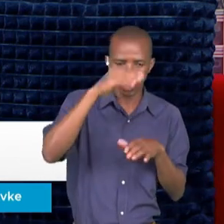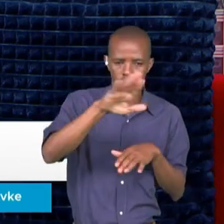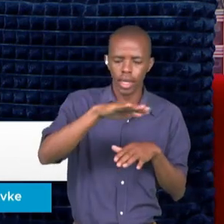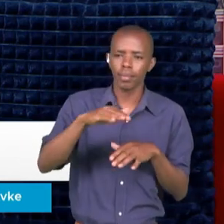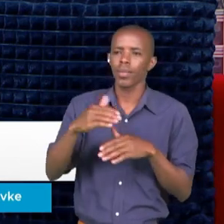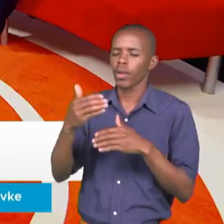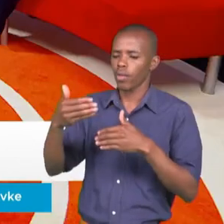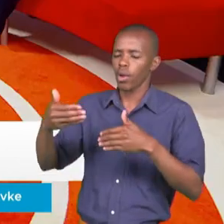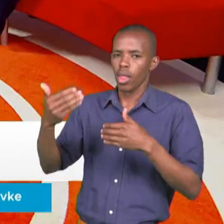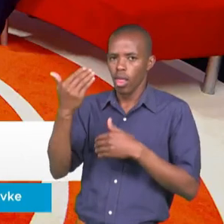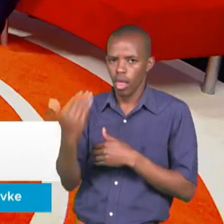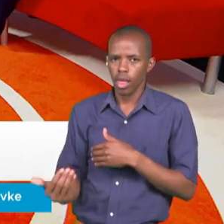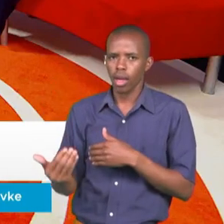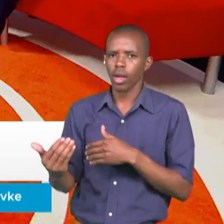man